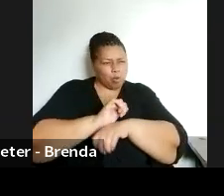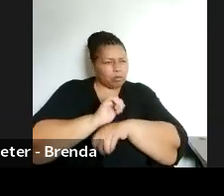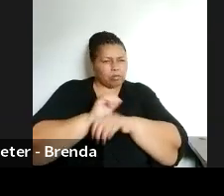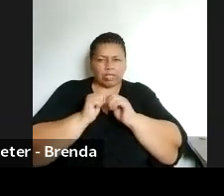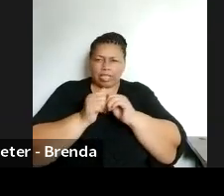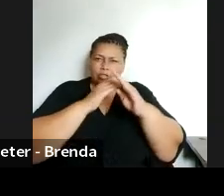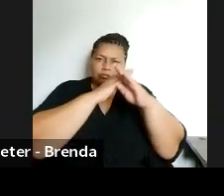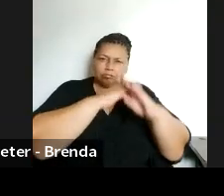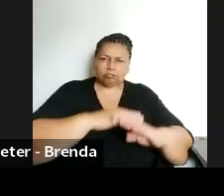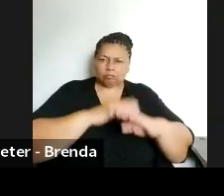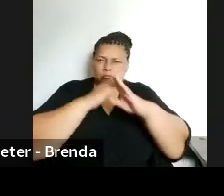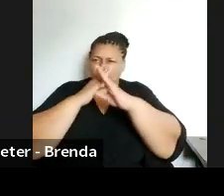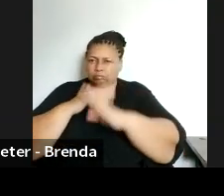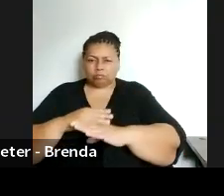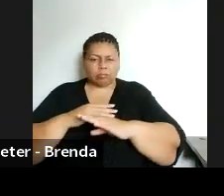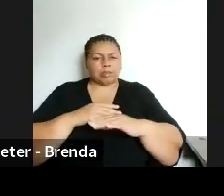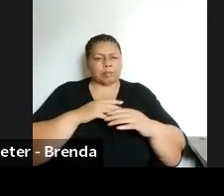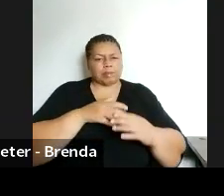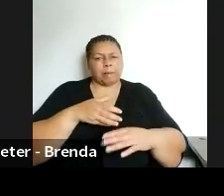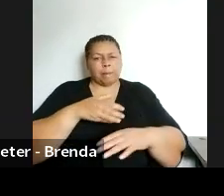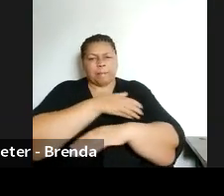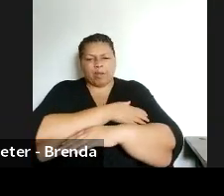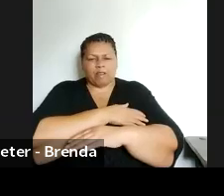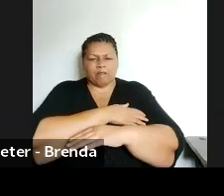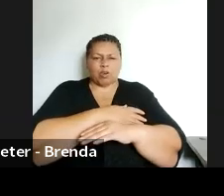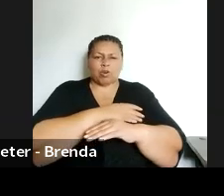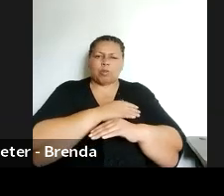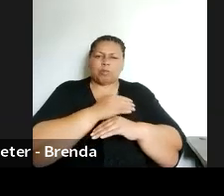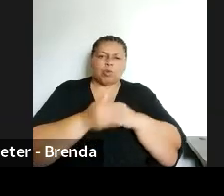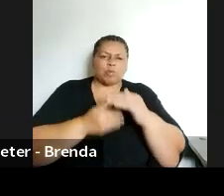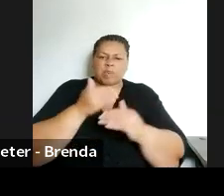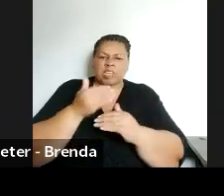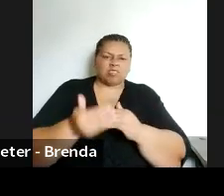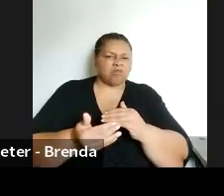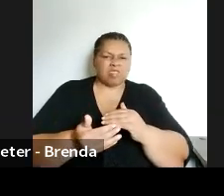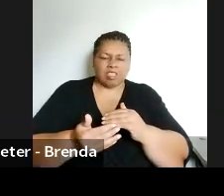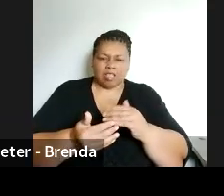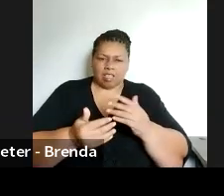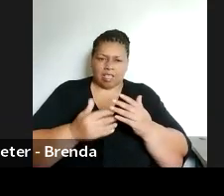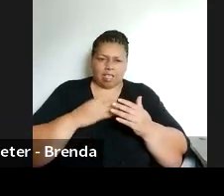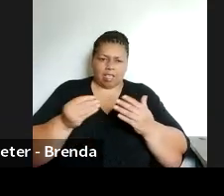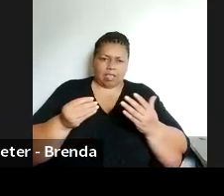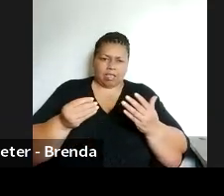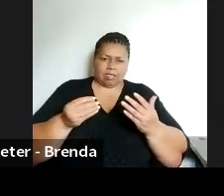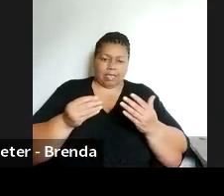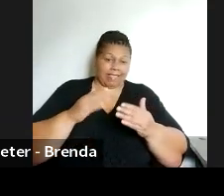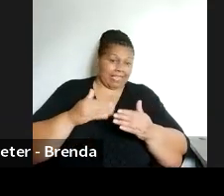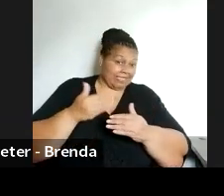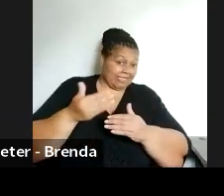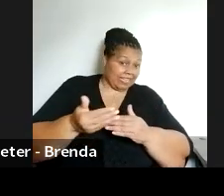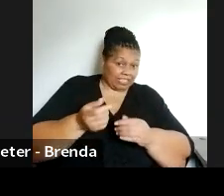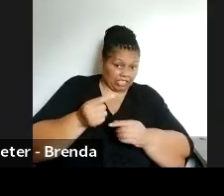to be a powerful movement. But I think that just the next generation is